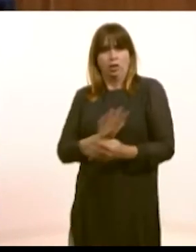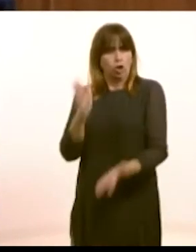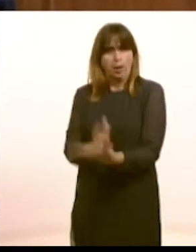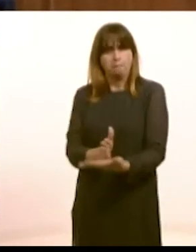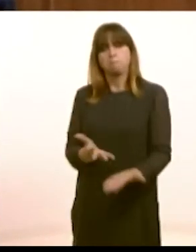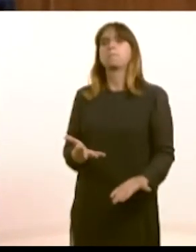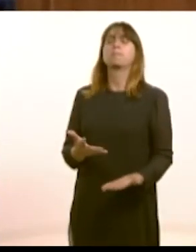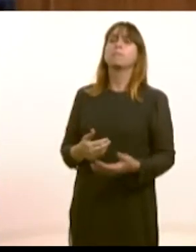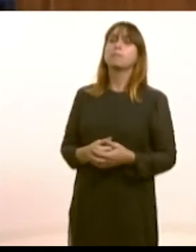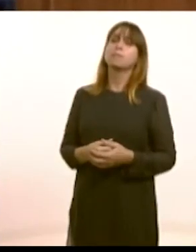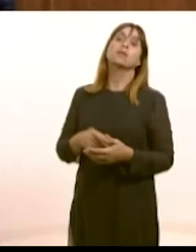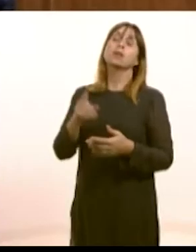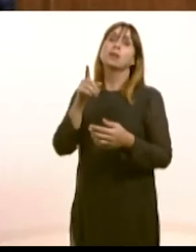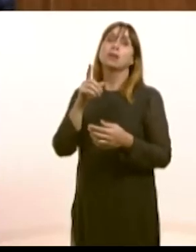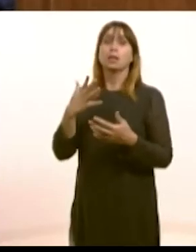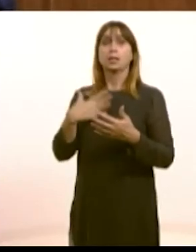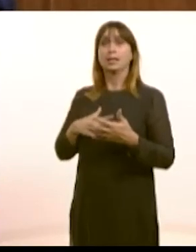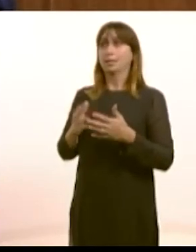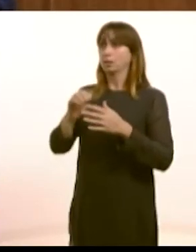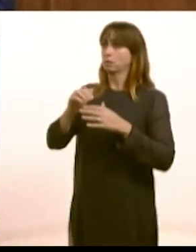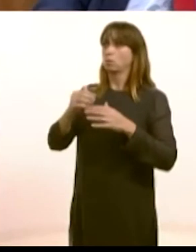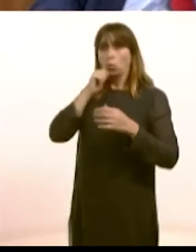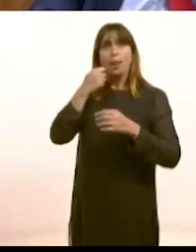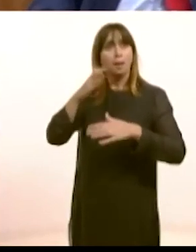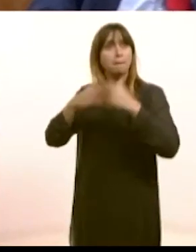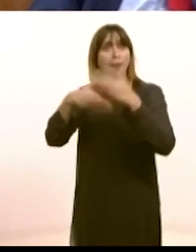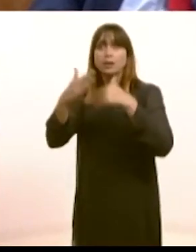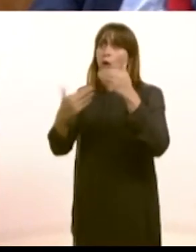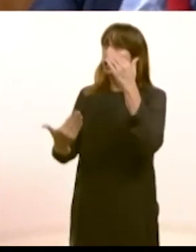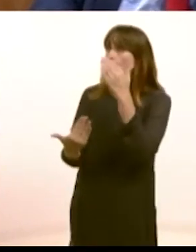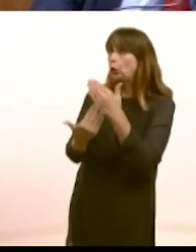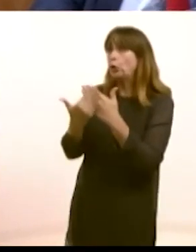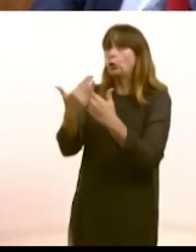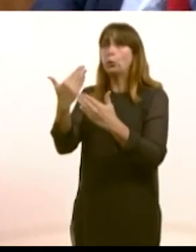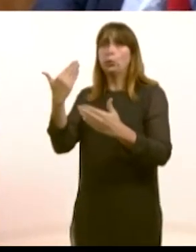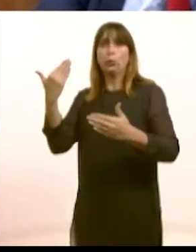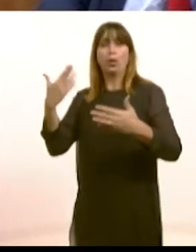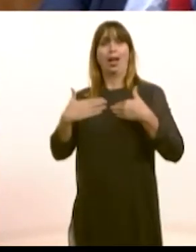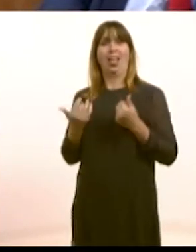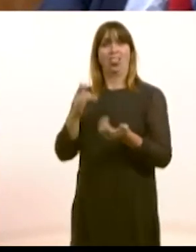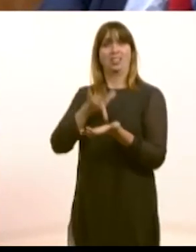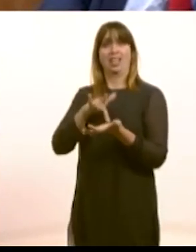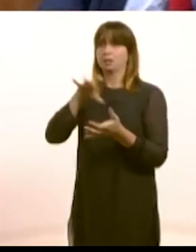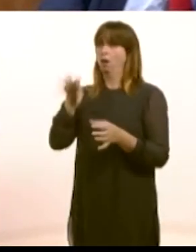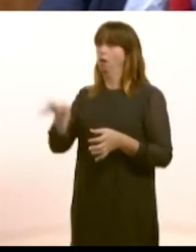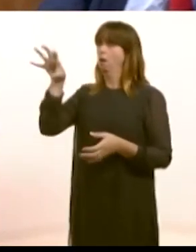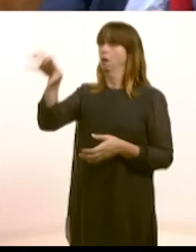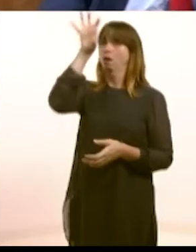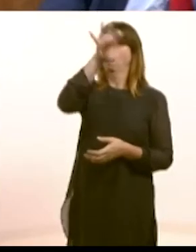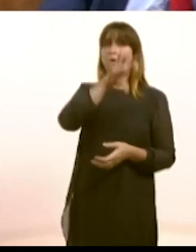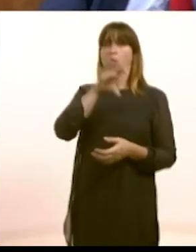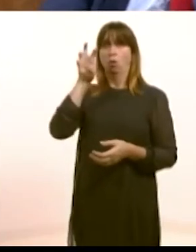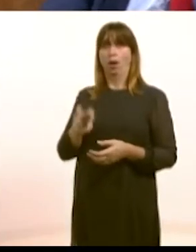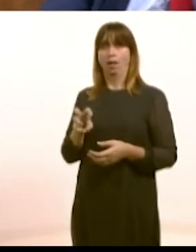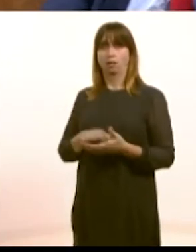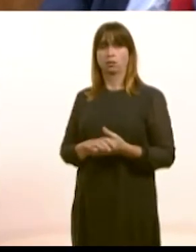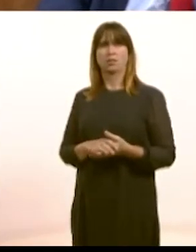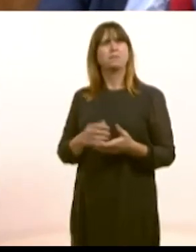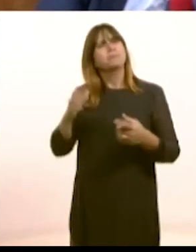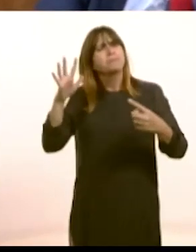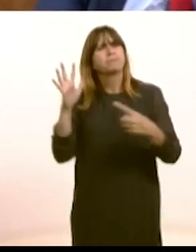will in Blaenau Ffestiniog, in brand new health centres across the whole of Wales. Simply keeping old buildings going for the sake of it is not how we see the future of the health service. It's